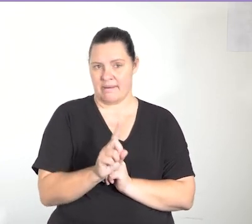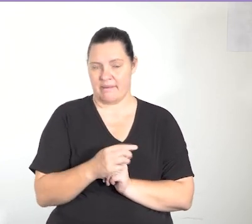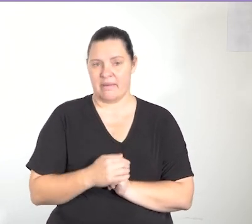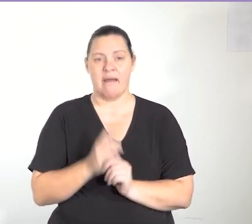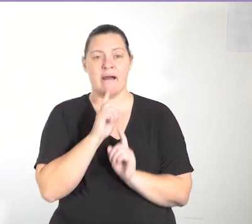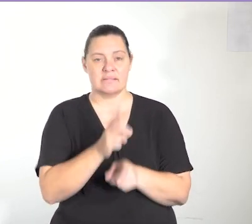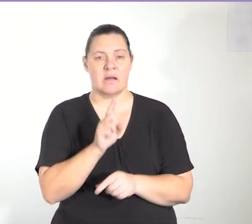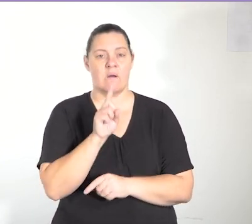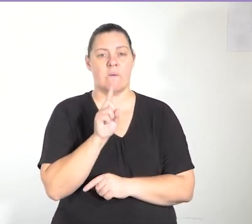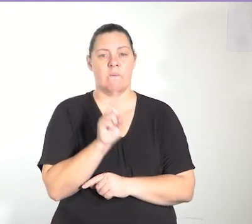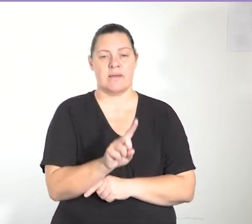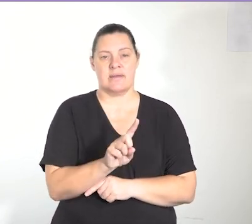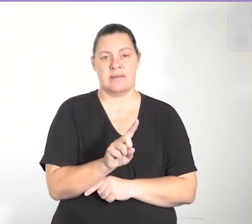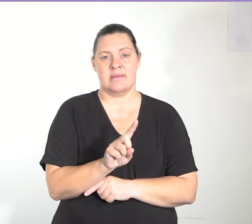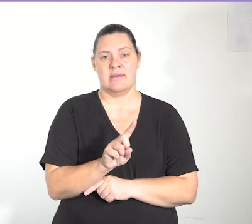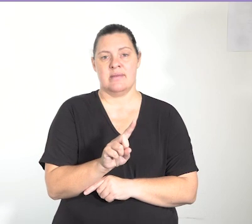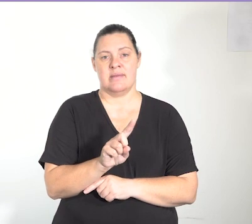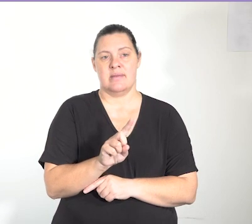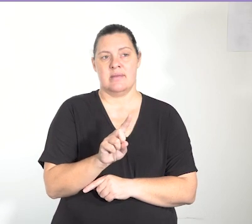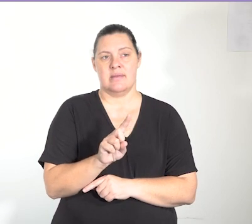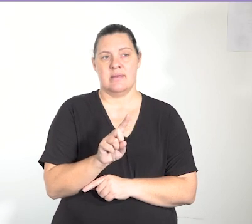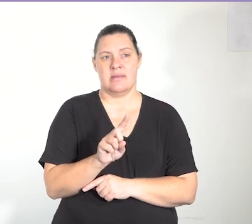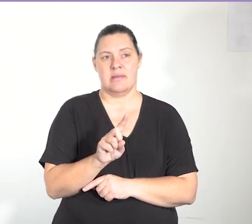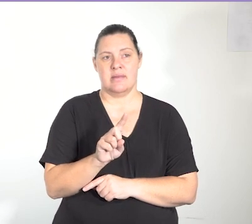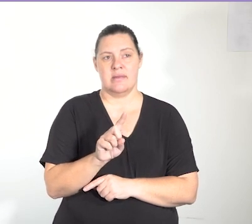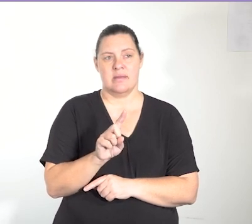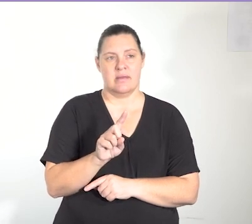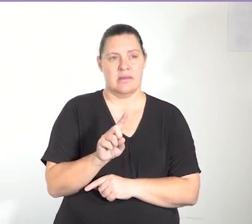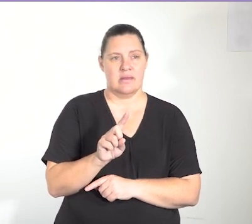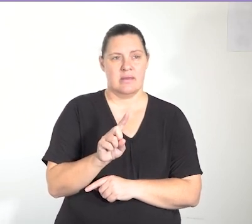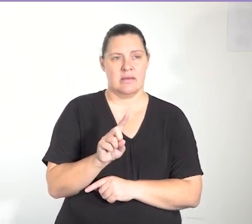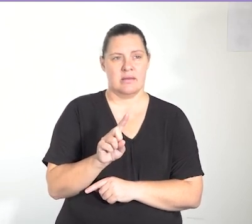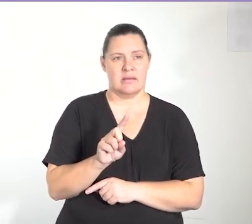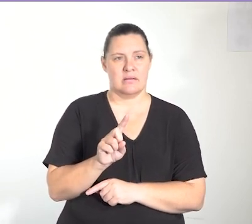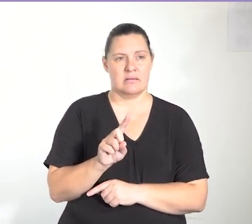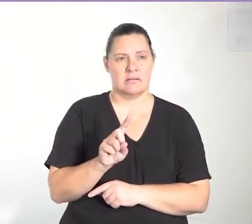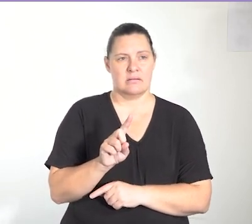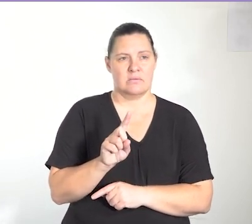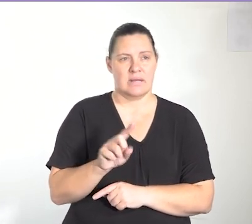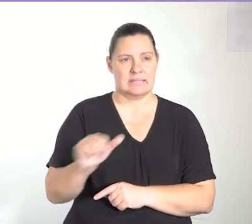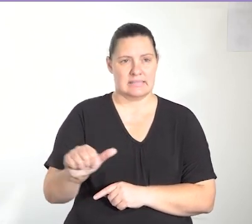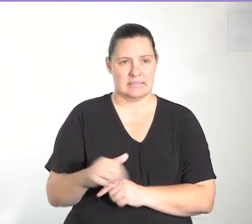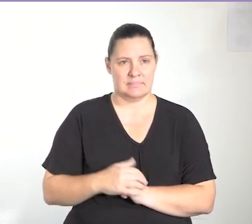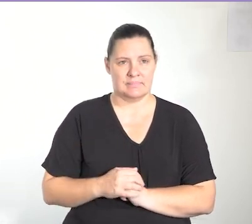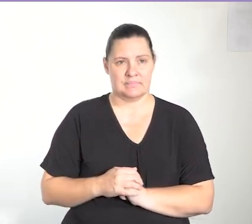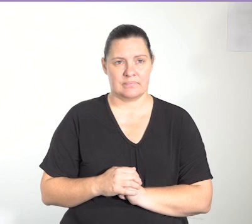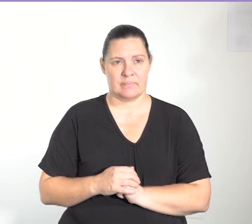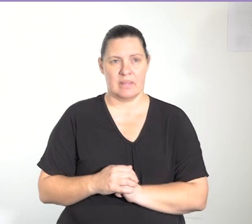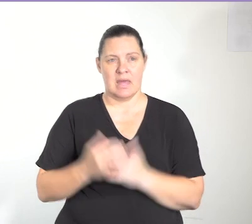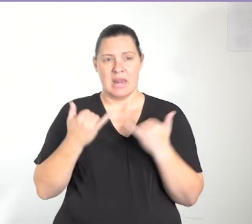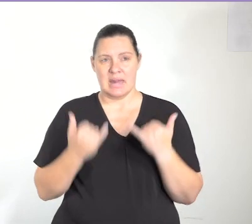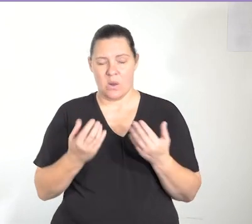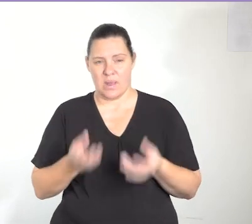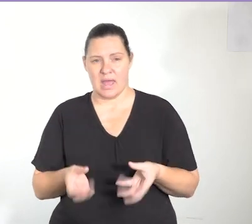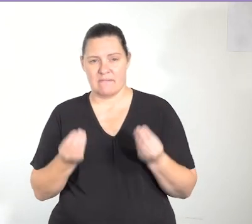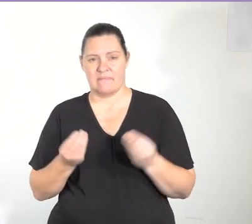100. Our answer there is 116. Let's move on to the next question. So now we